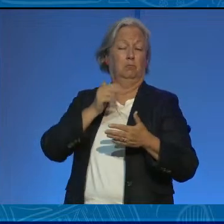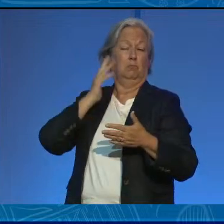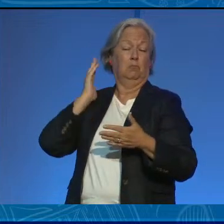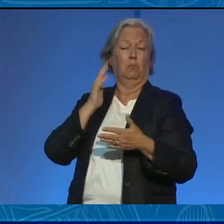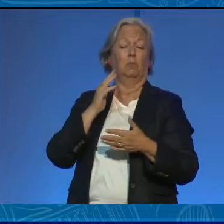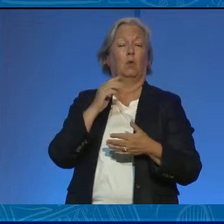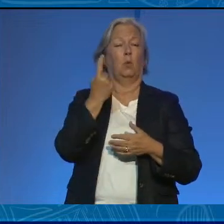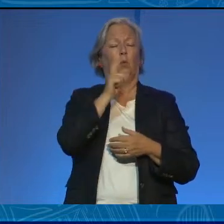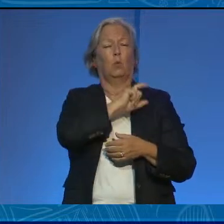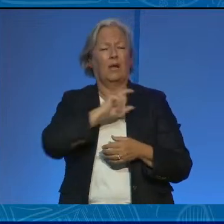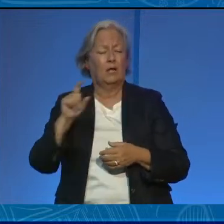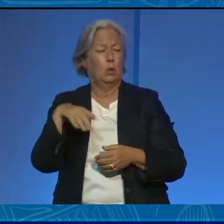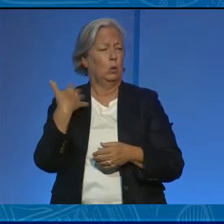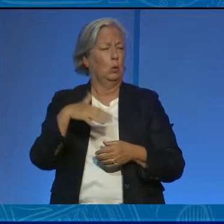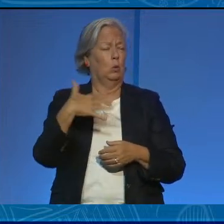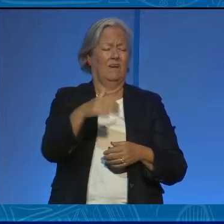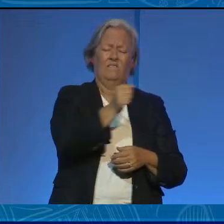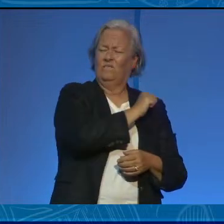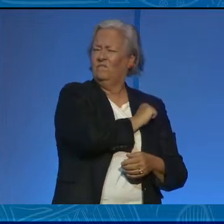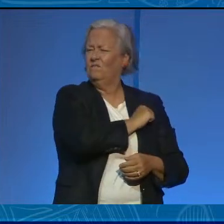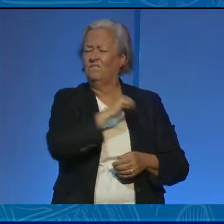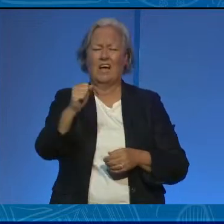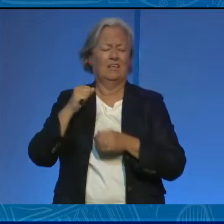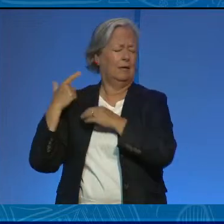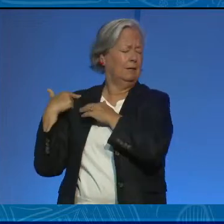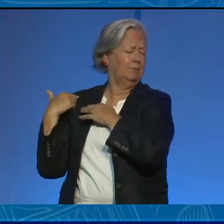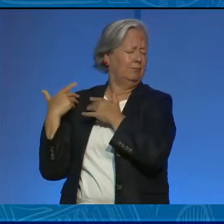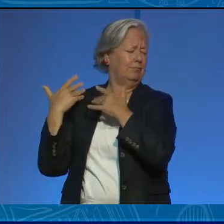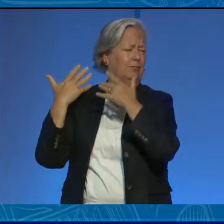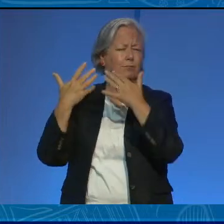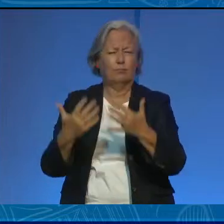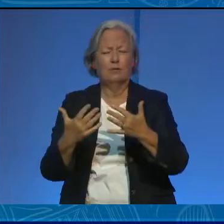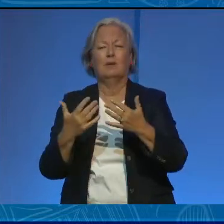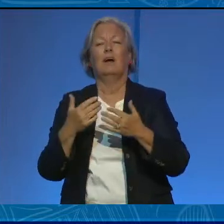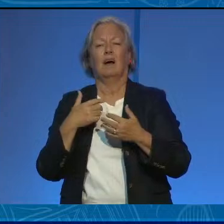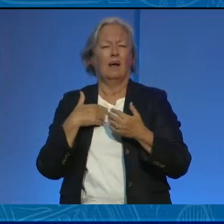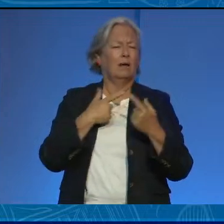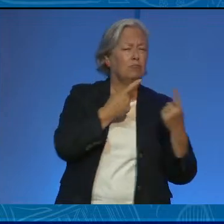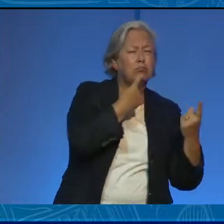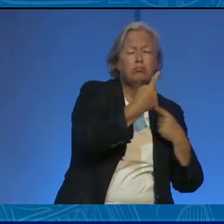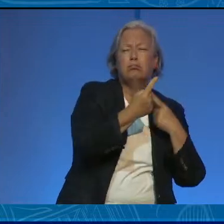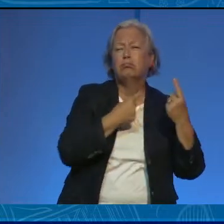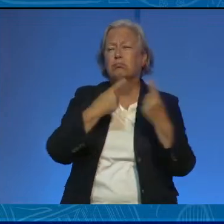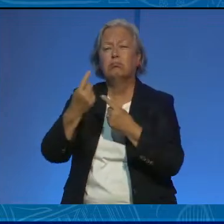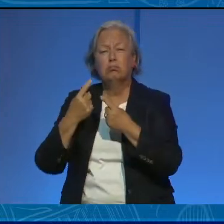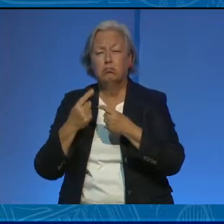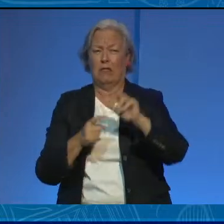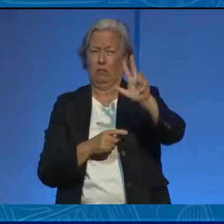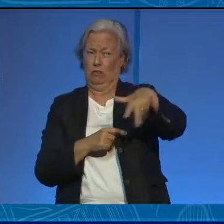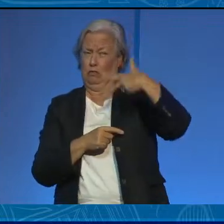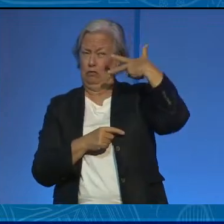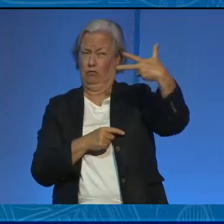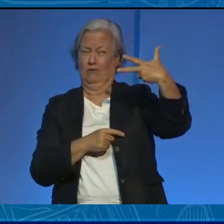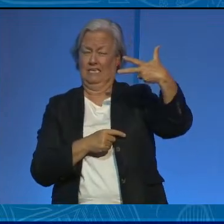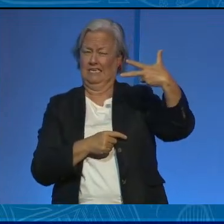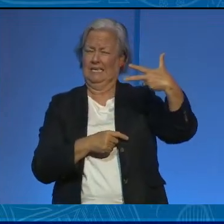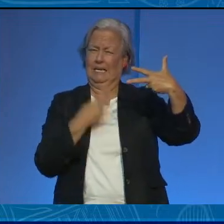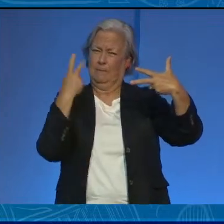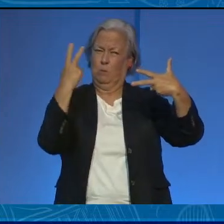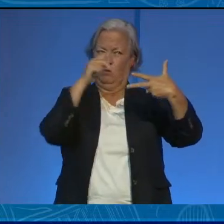quickly, filled with valuable insights and discussions around three key topics.